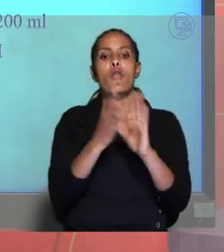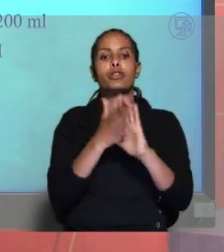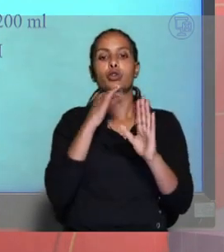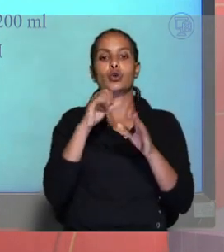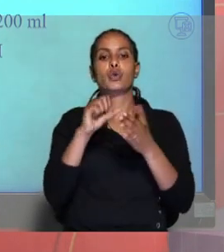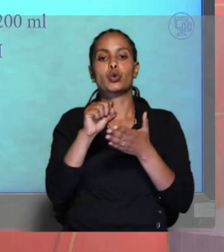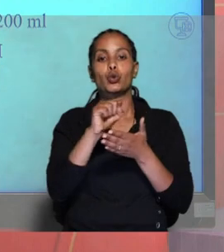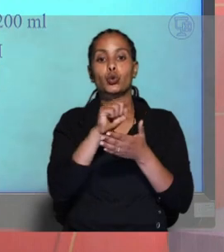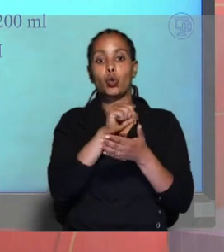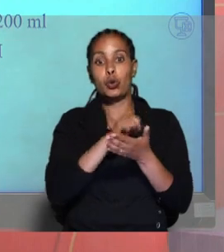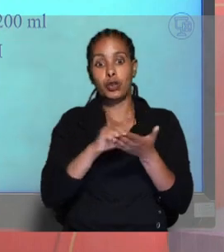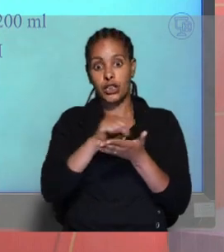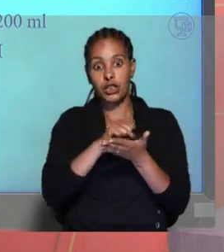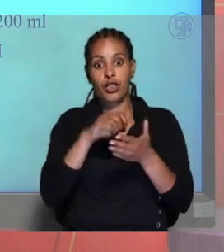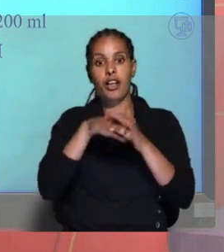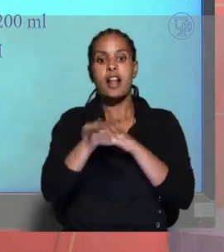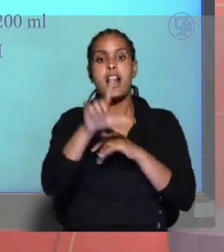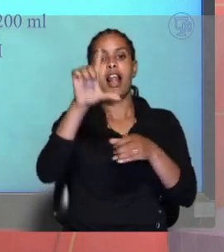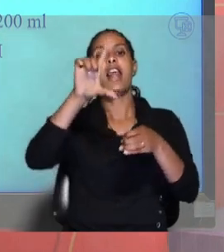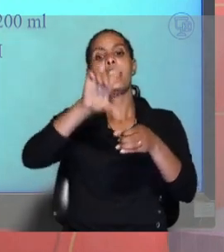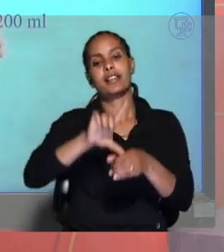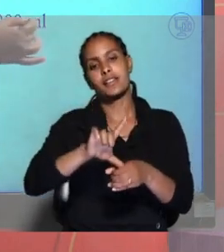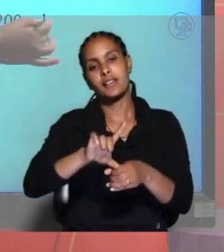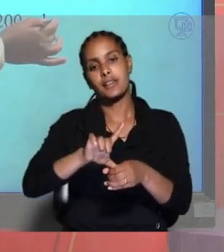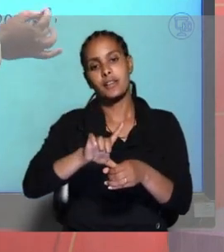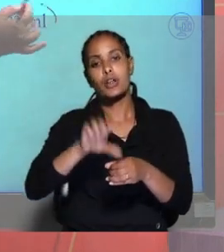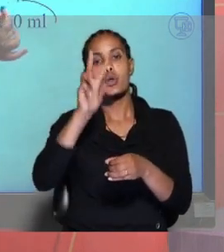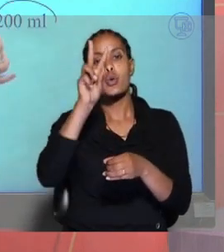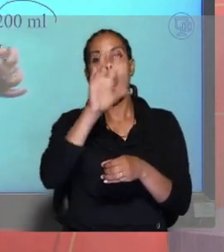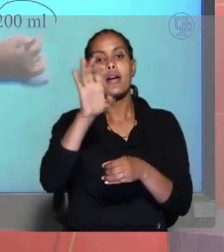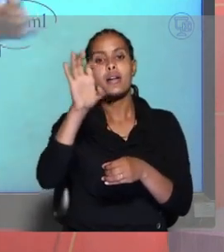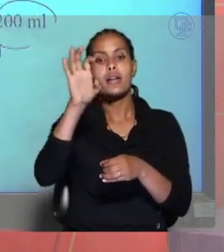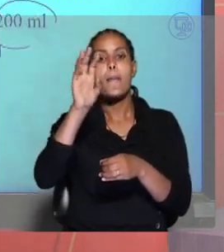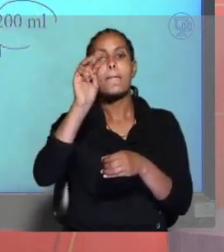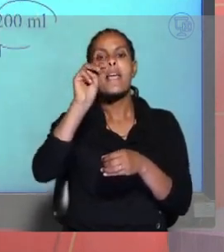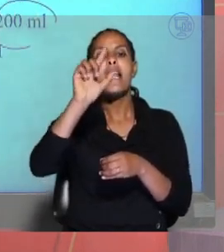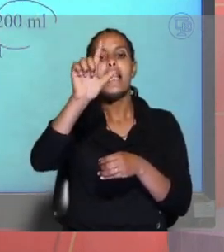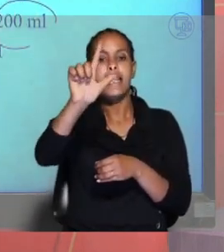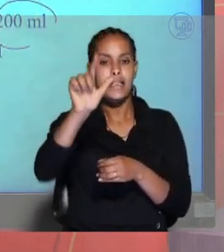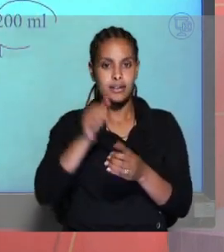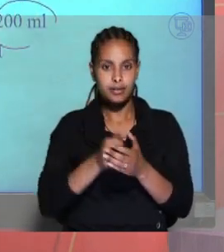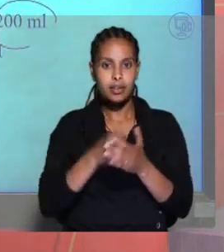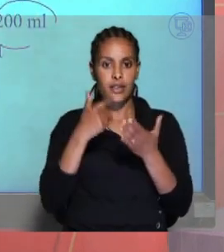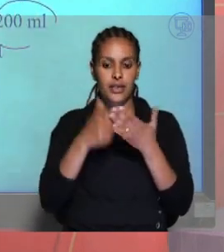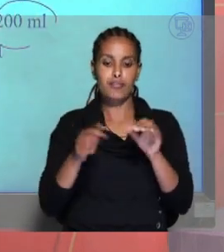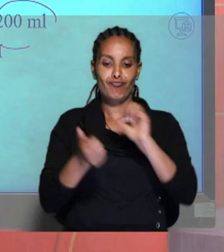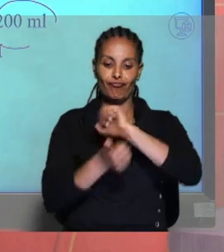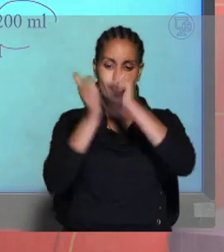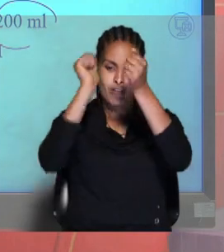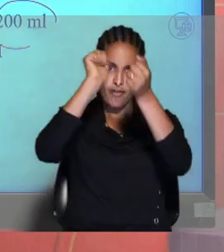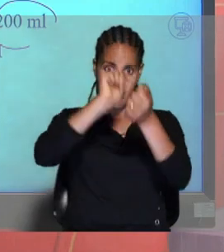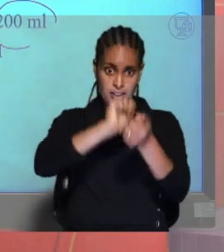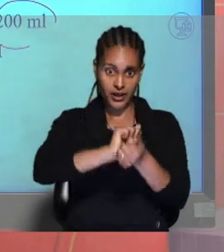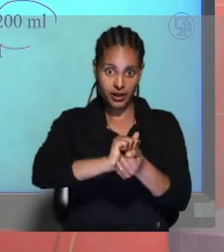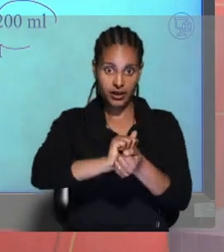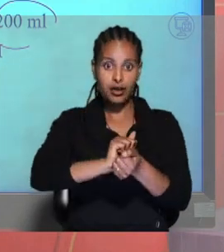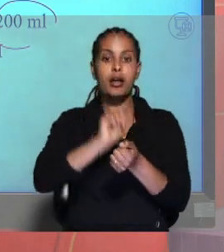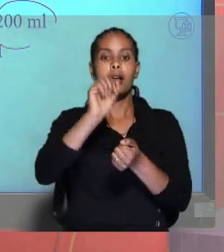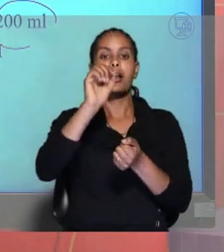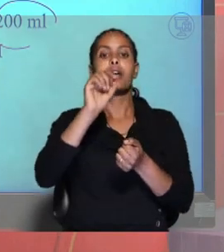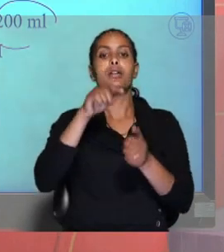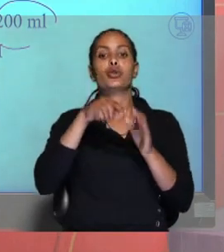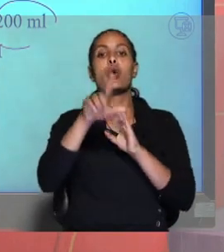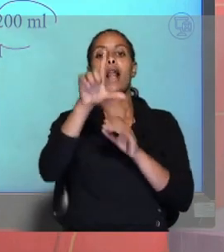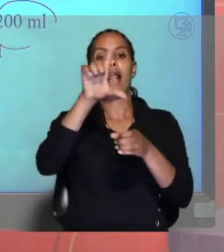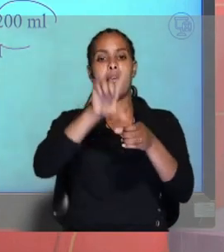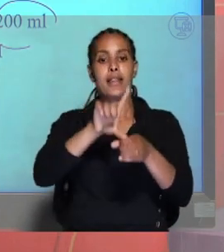solution in liter. Volume of the solution is 200 milliliter. This must be converted into